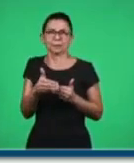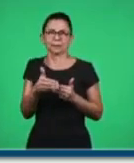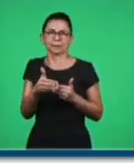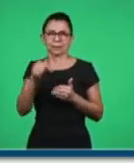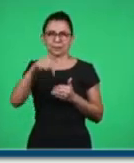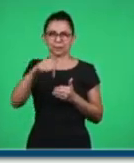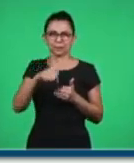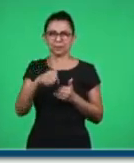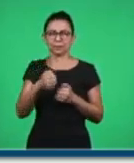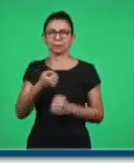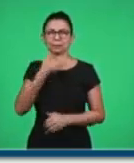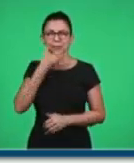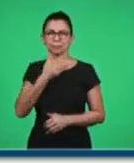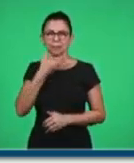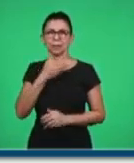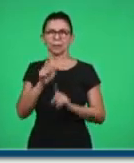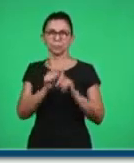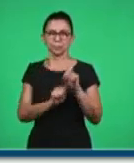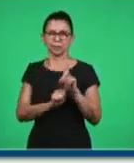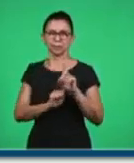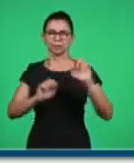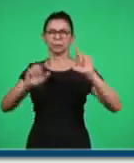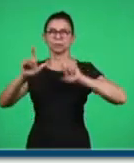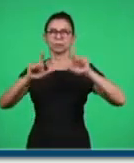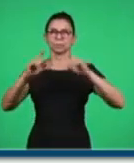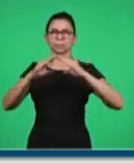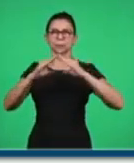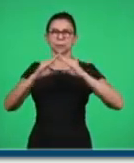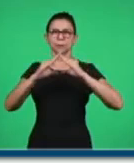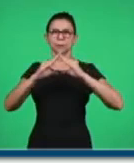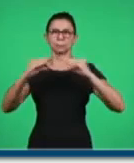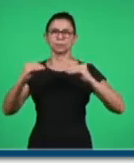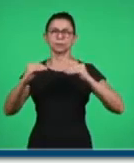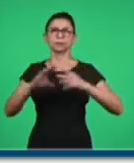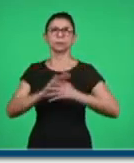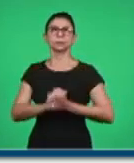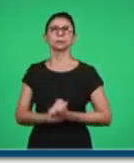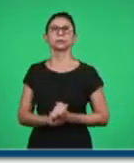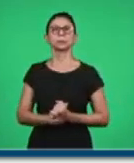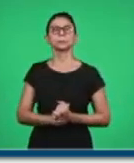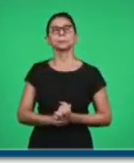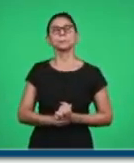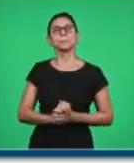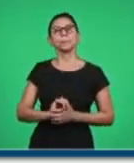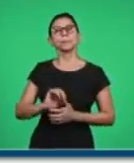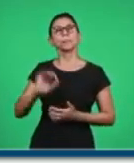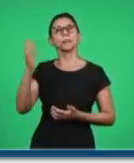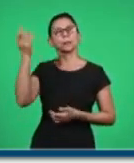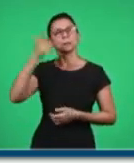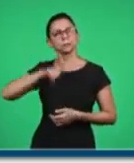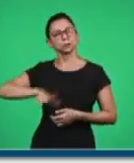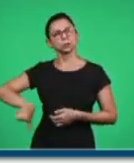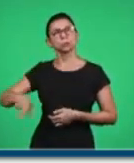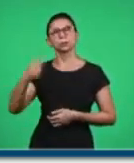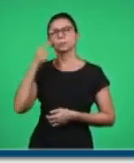month, this year, TV Bandeirantes, Londrina, 7:20 in the morning,